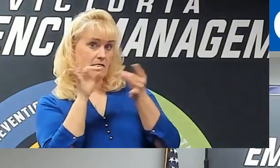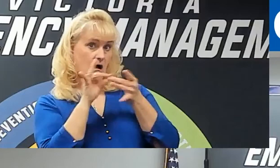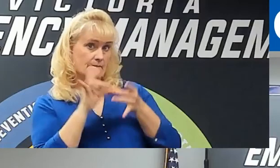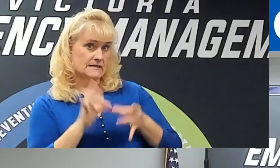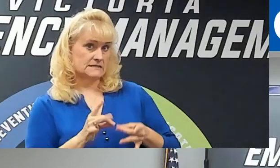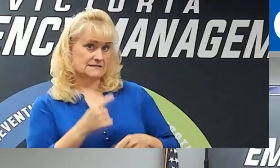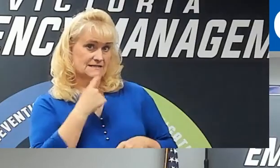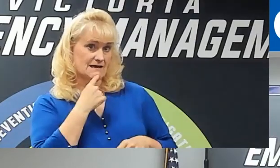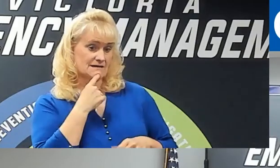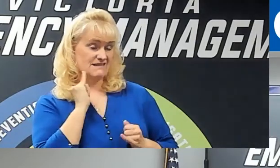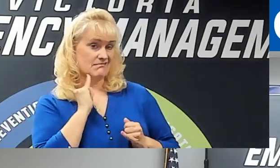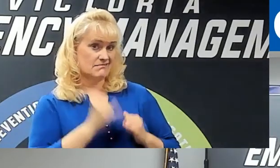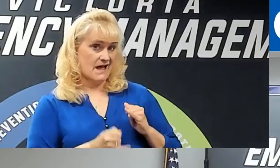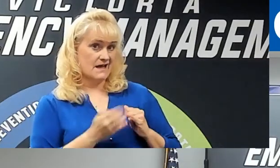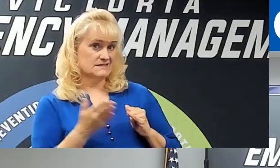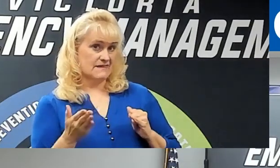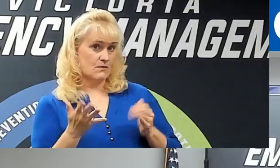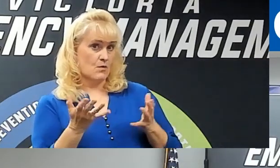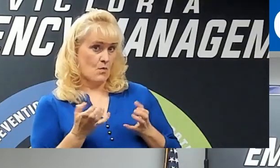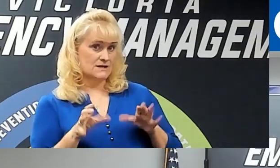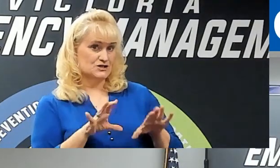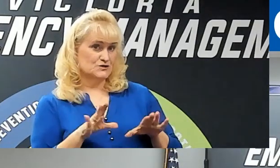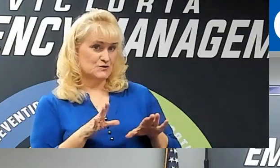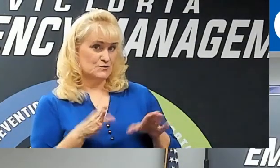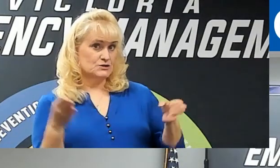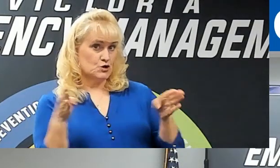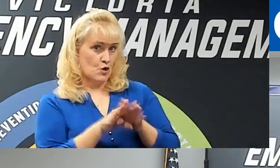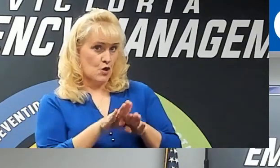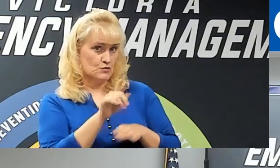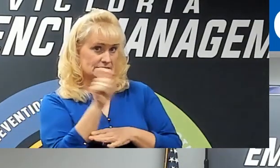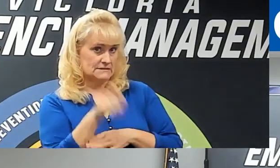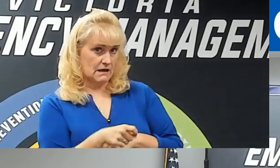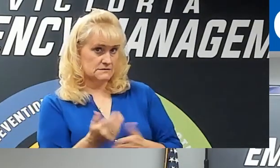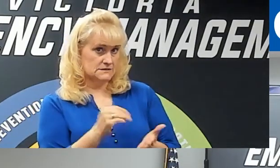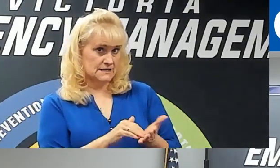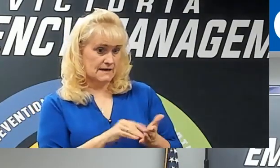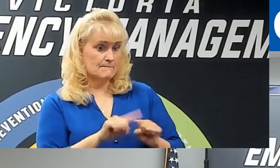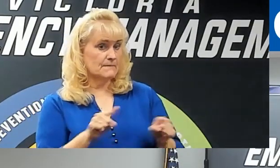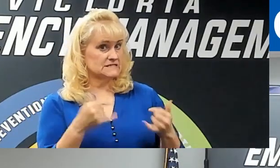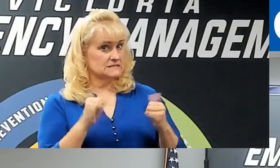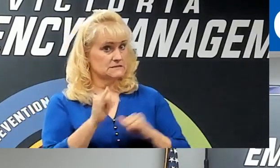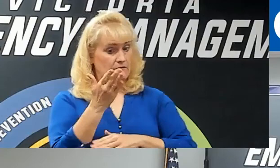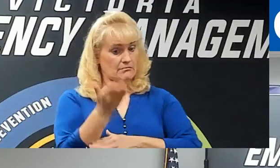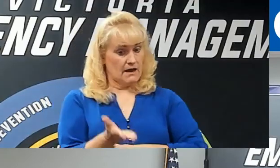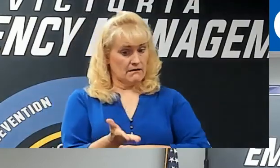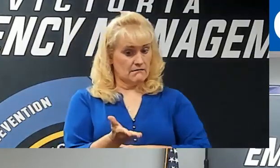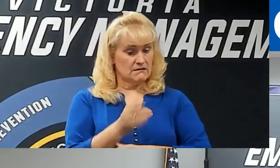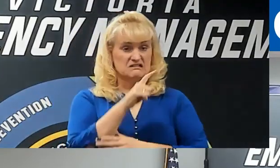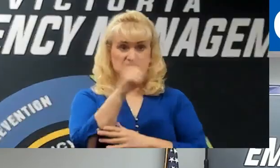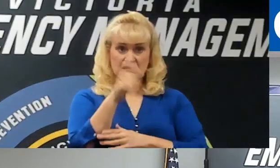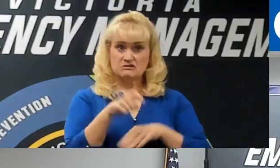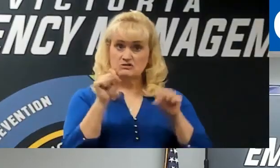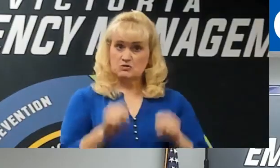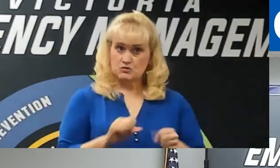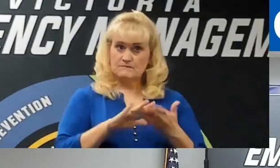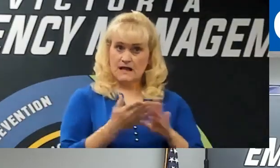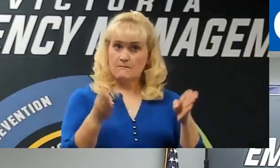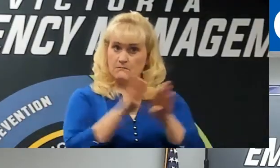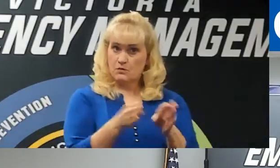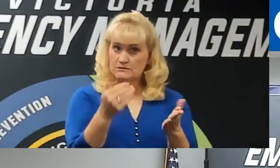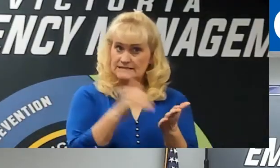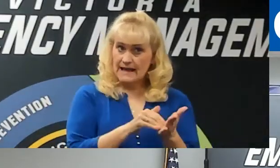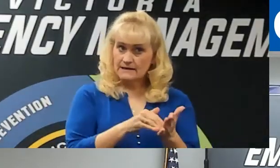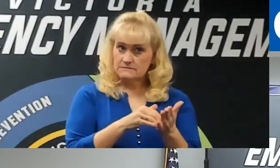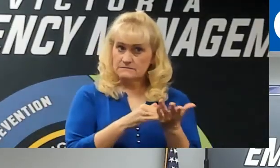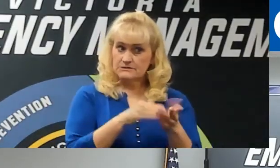want to do is shut down Texas again. But he did not take it off the table. So. And